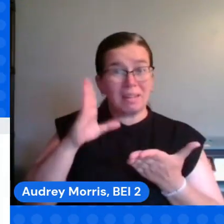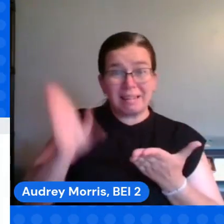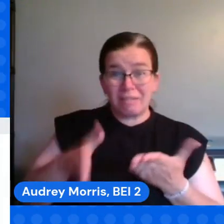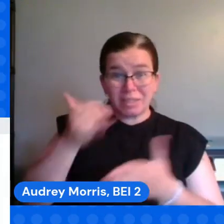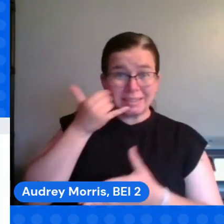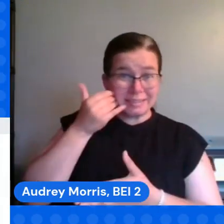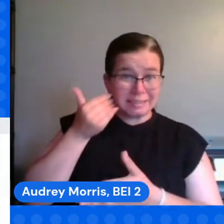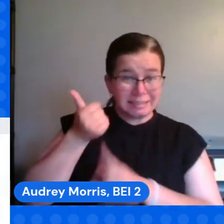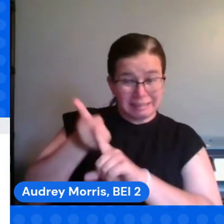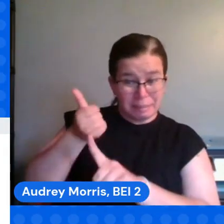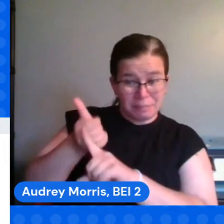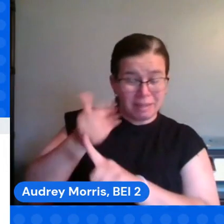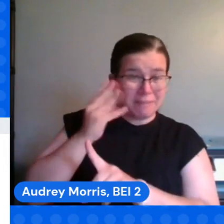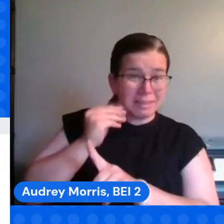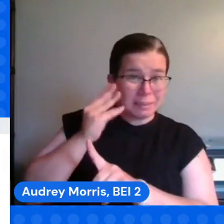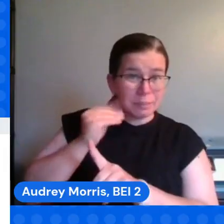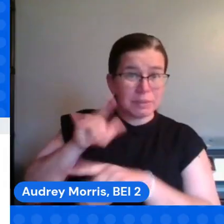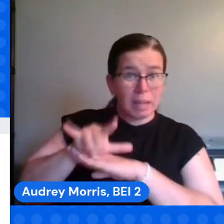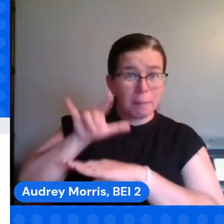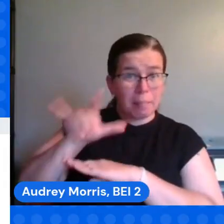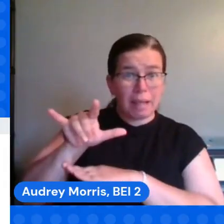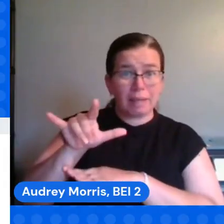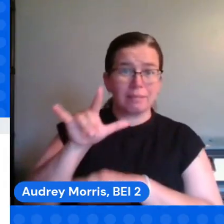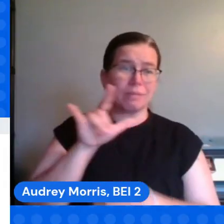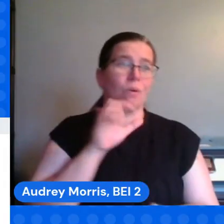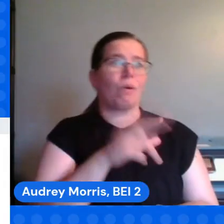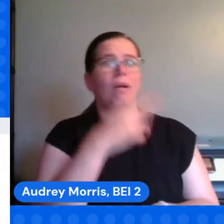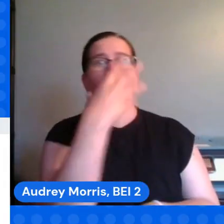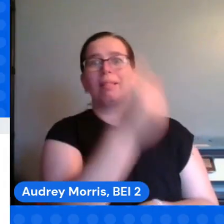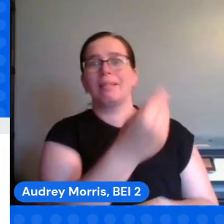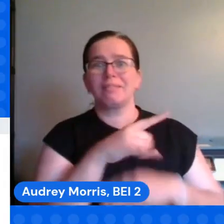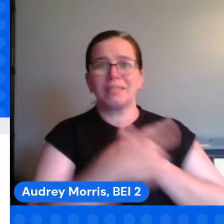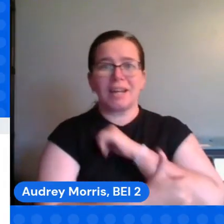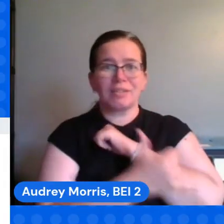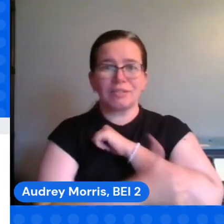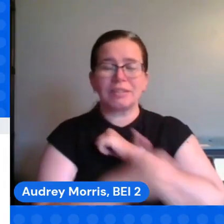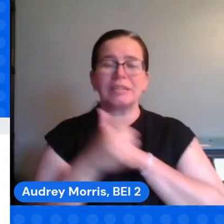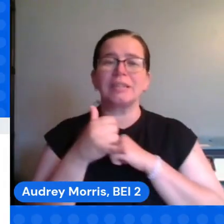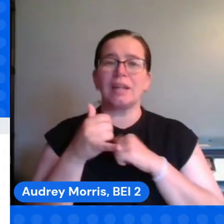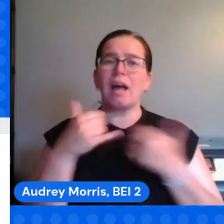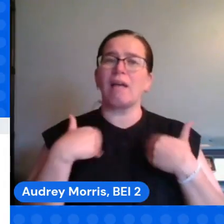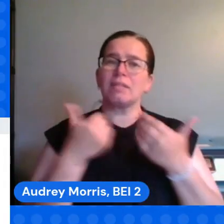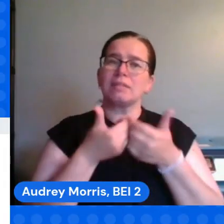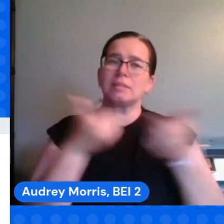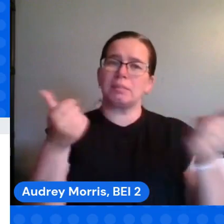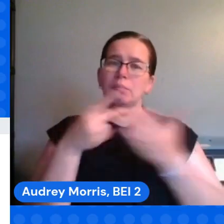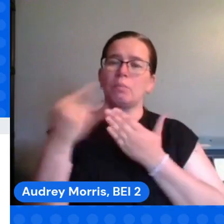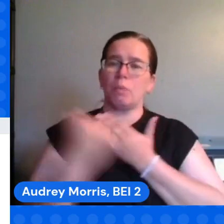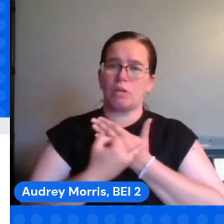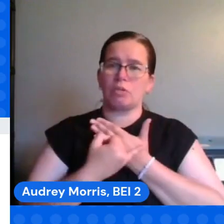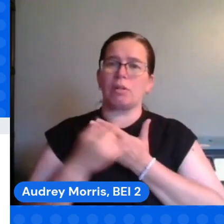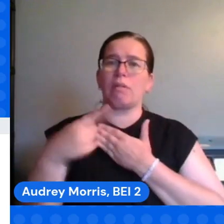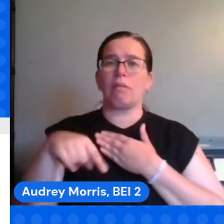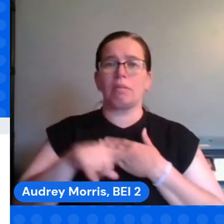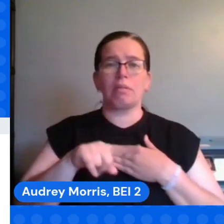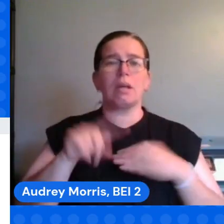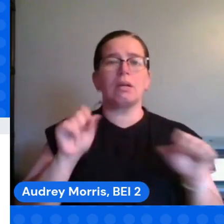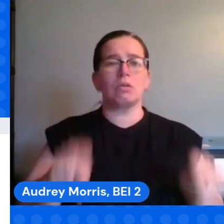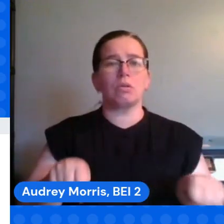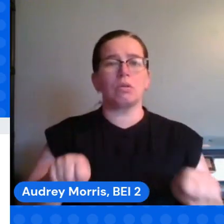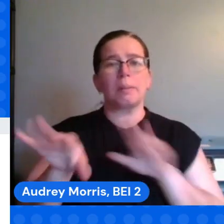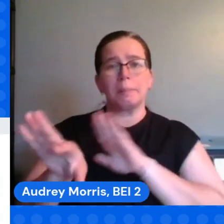and not have gone out the country. And so we had a separate scratch project where the students were able to pick